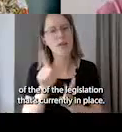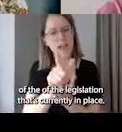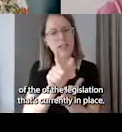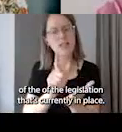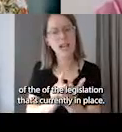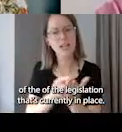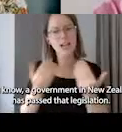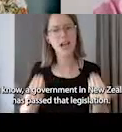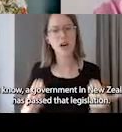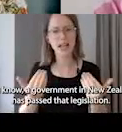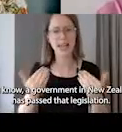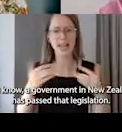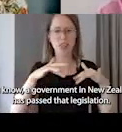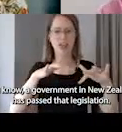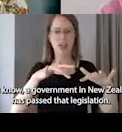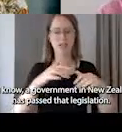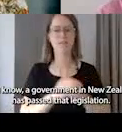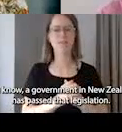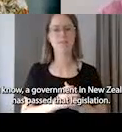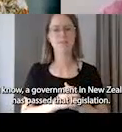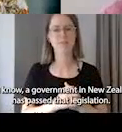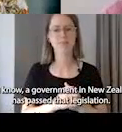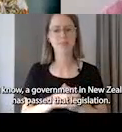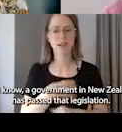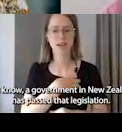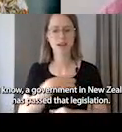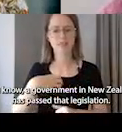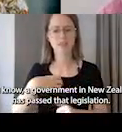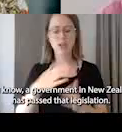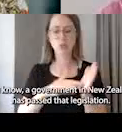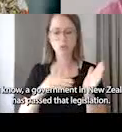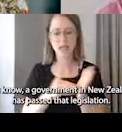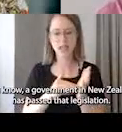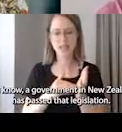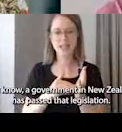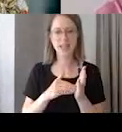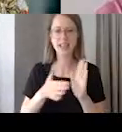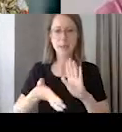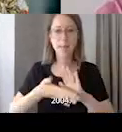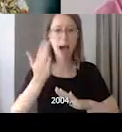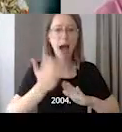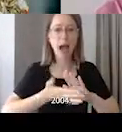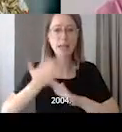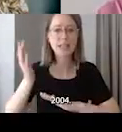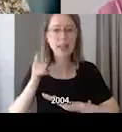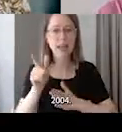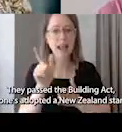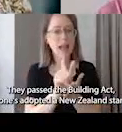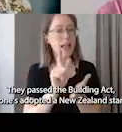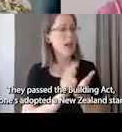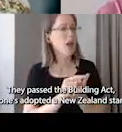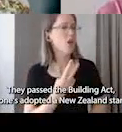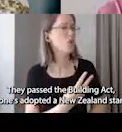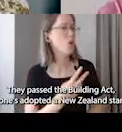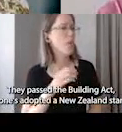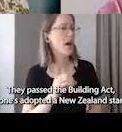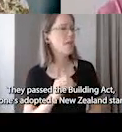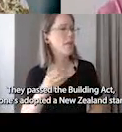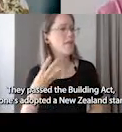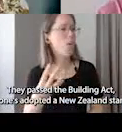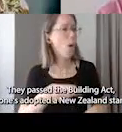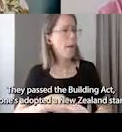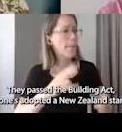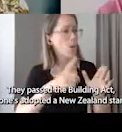that's currently in place. You know, a government in New Zealand has passed that legislation. 2004, they passed the Building